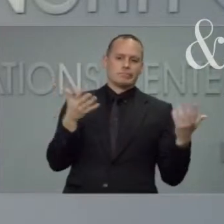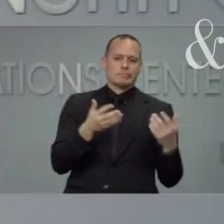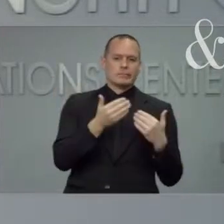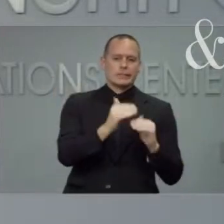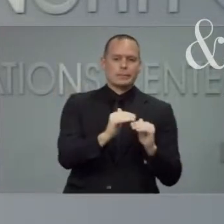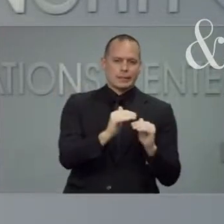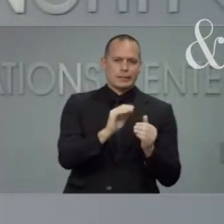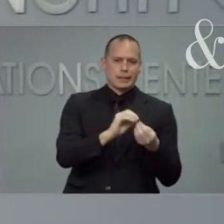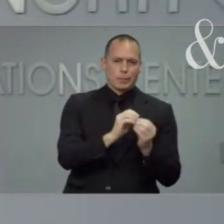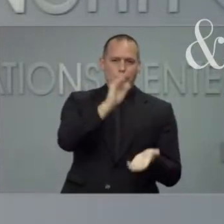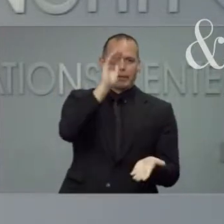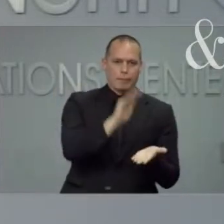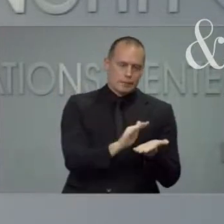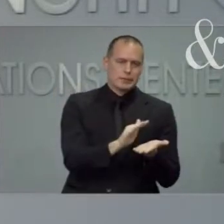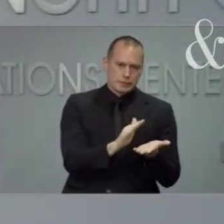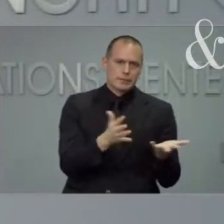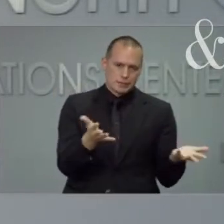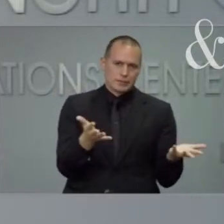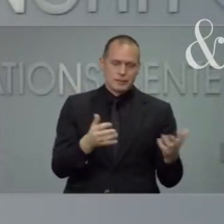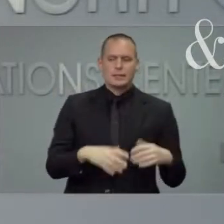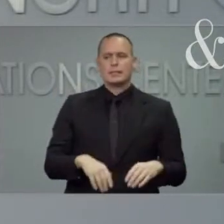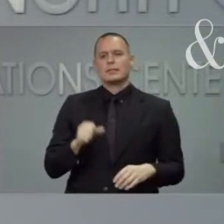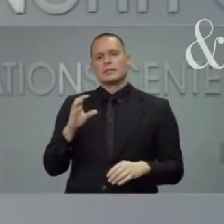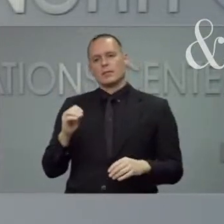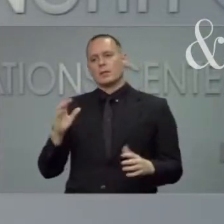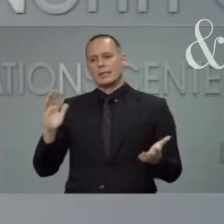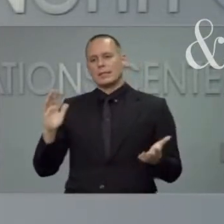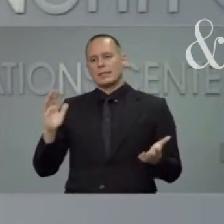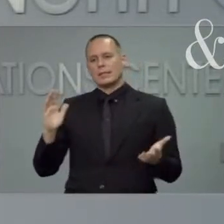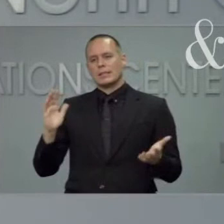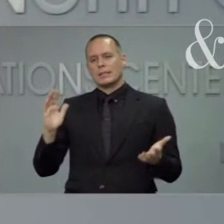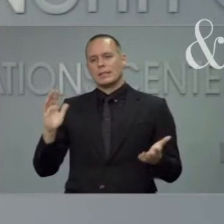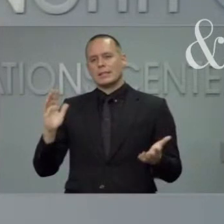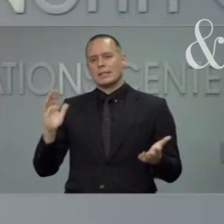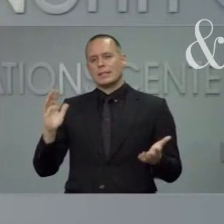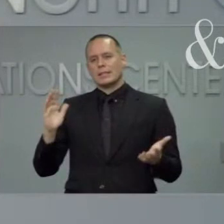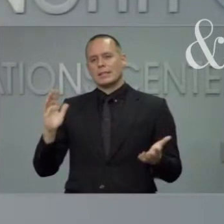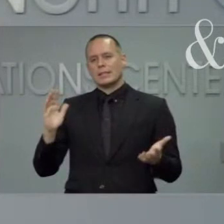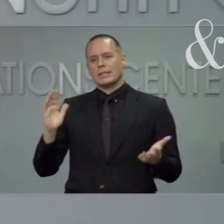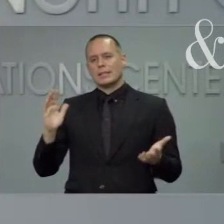in a lot of different places and to encourage